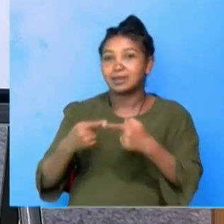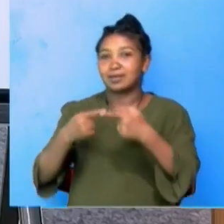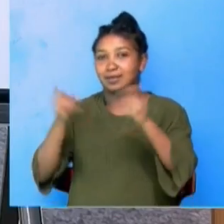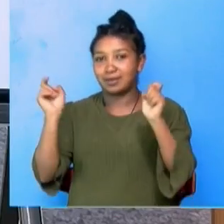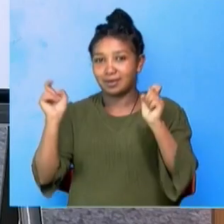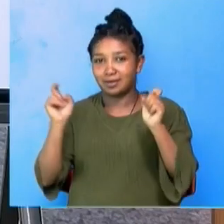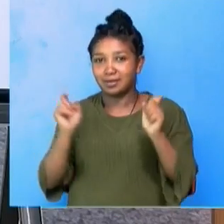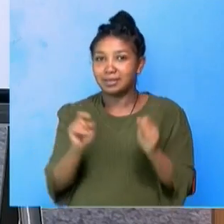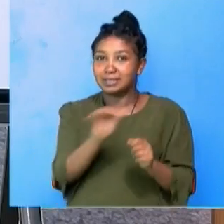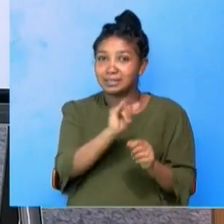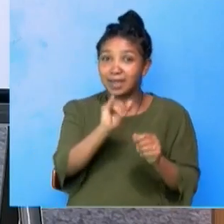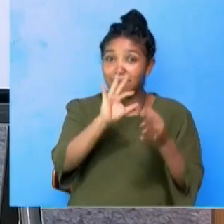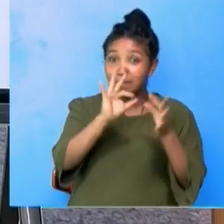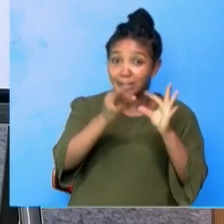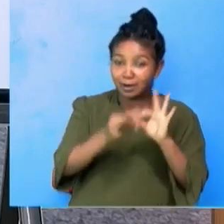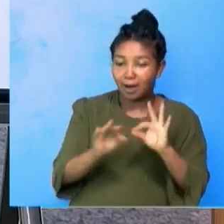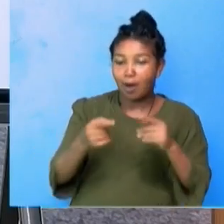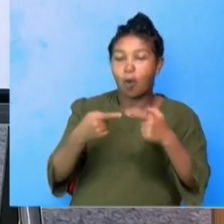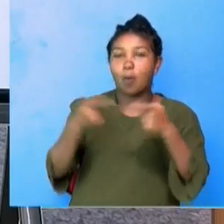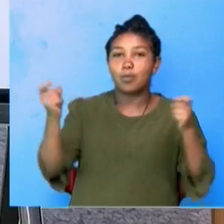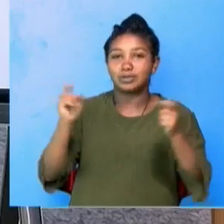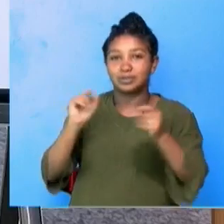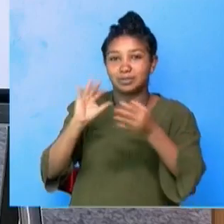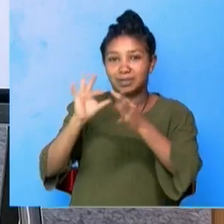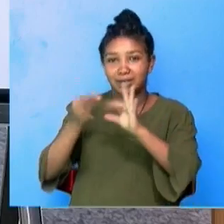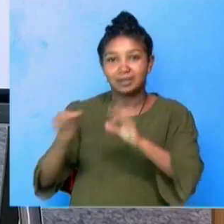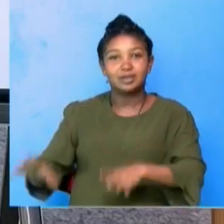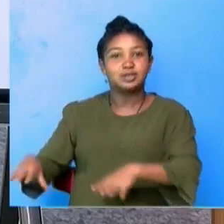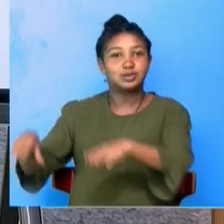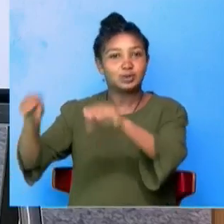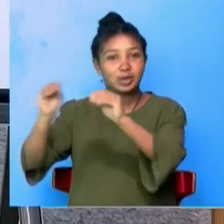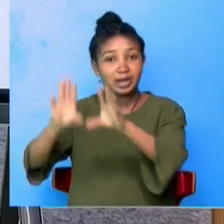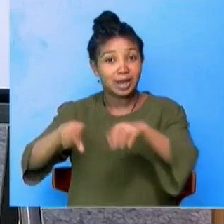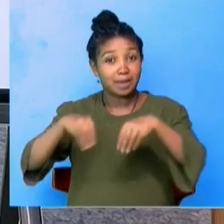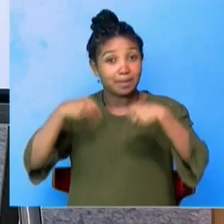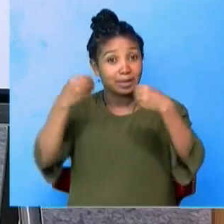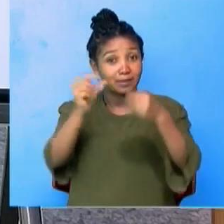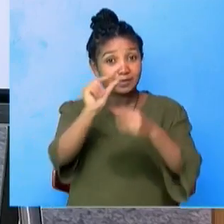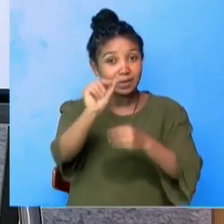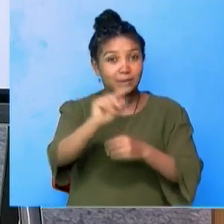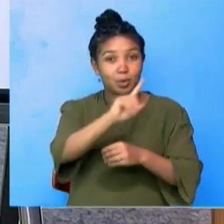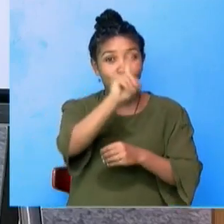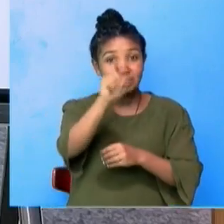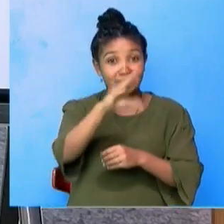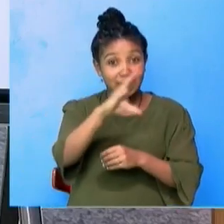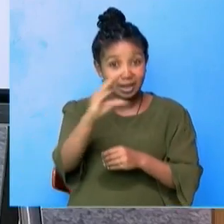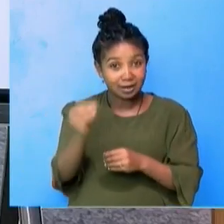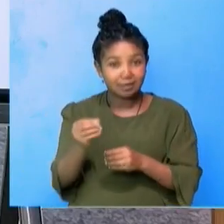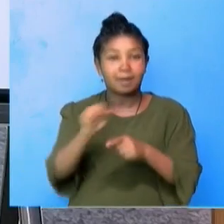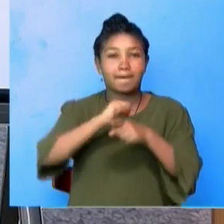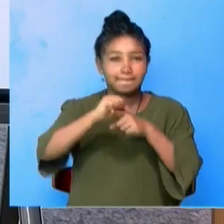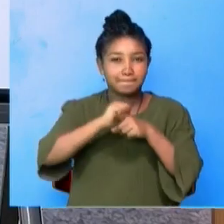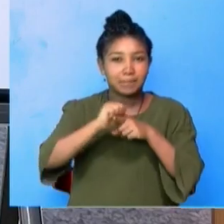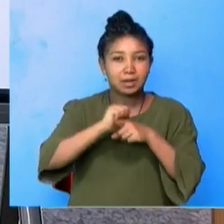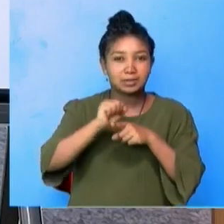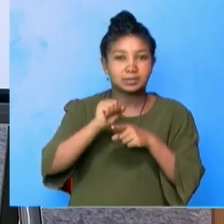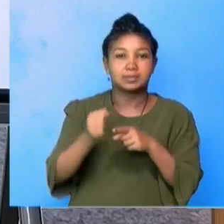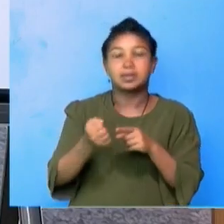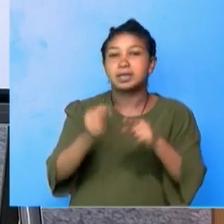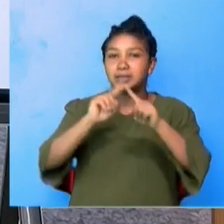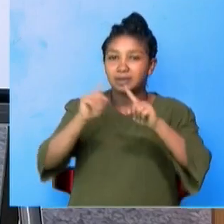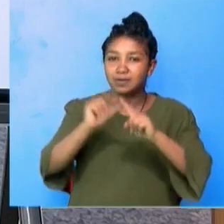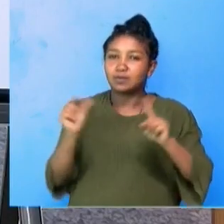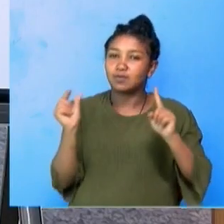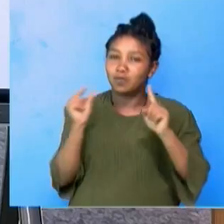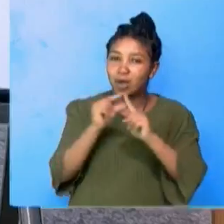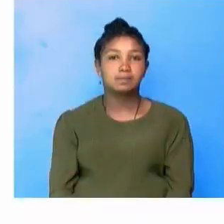meaning and also the opposite meaning. Students, let me give you some questions and let us practice different